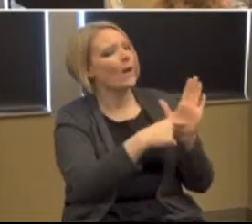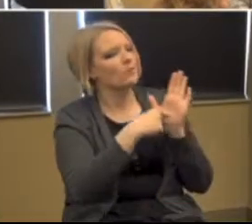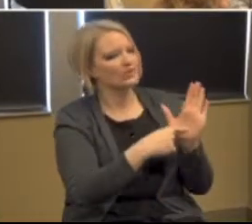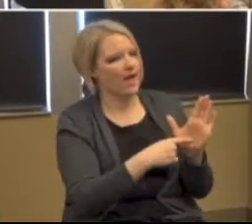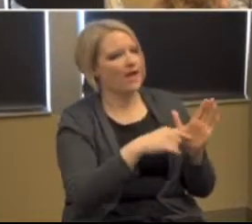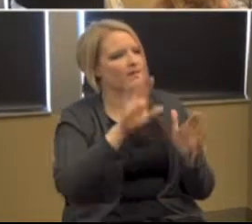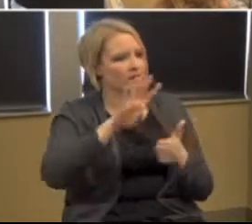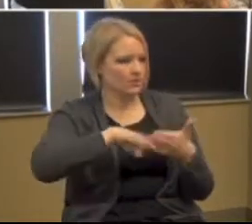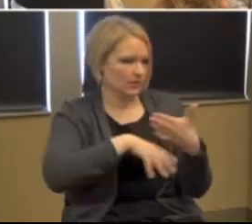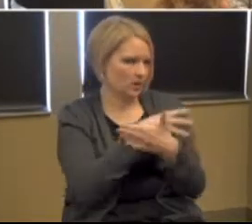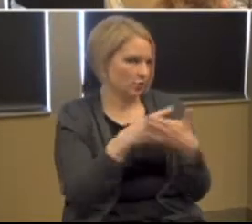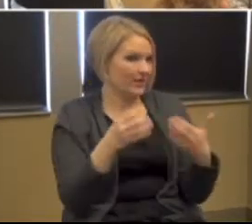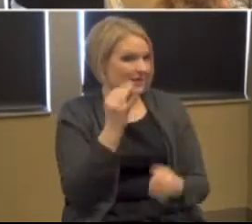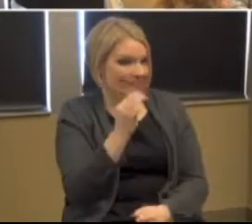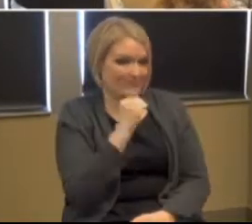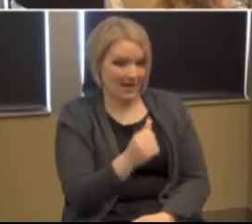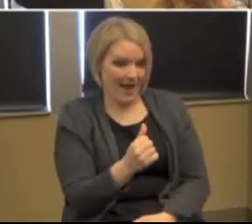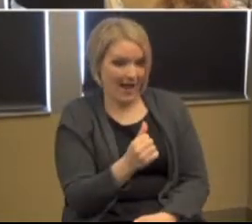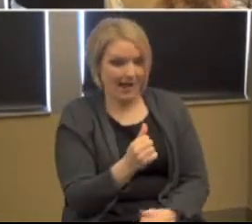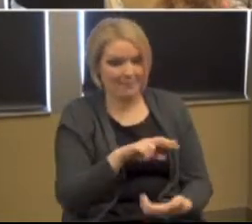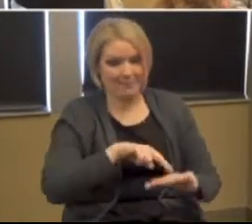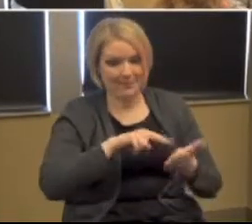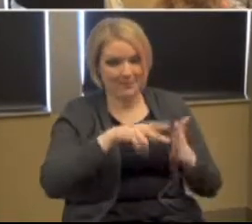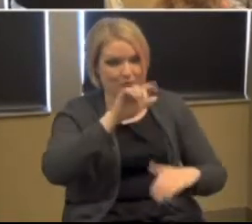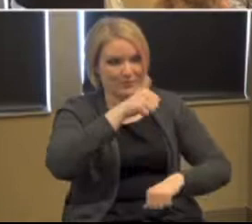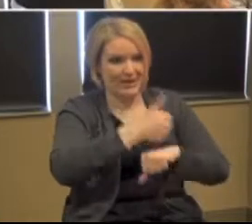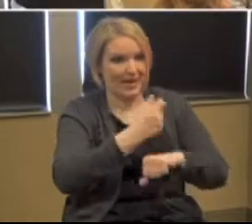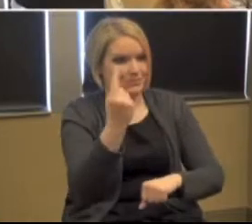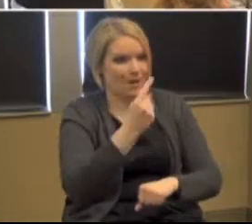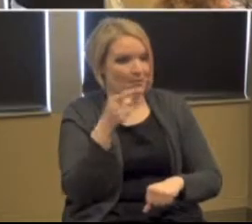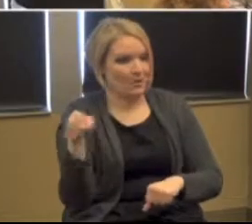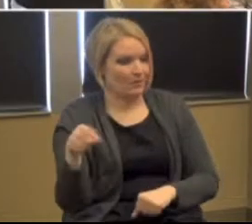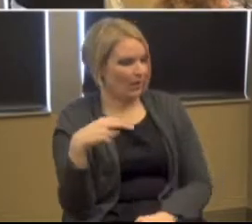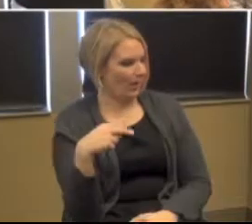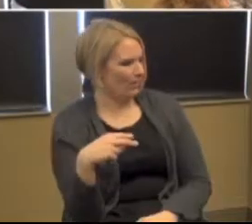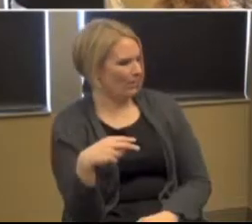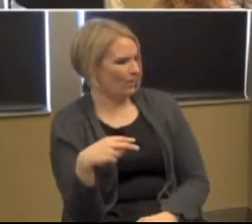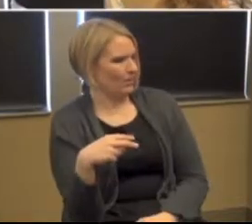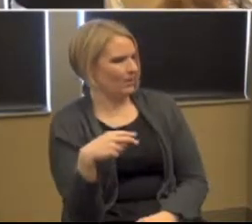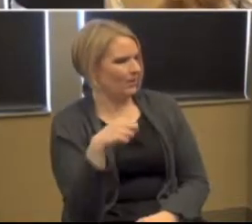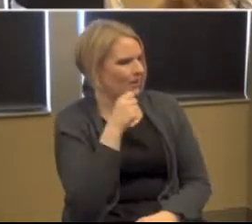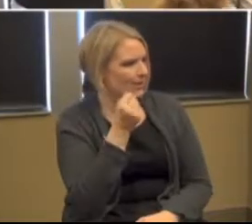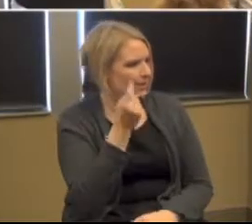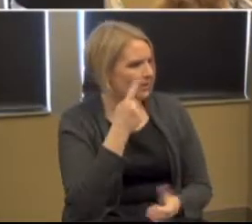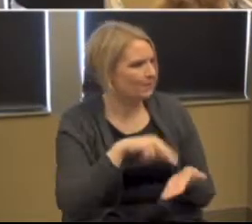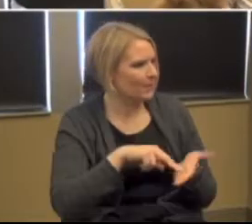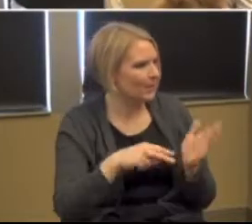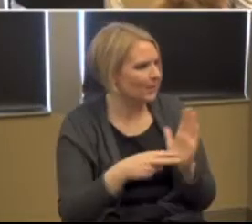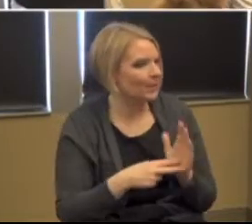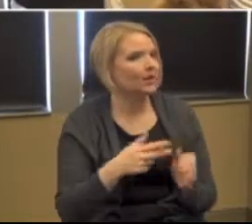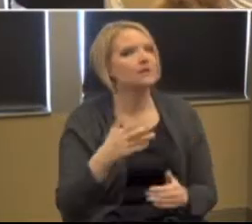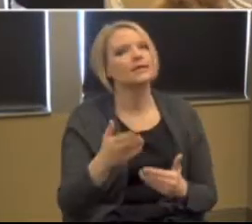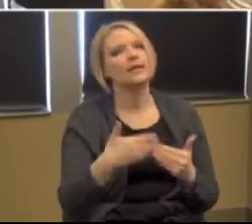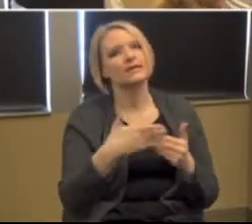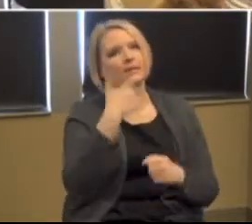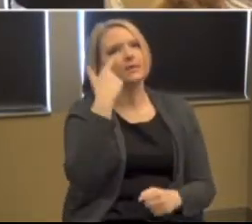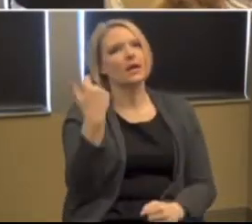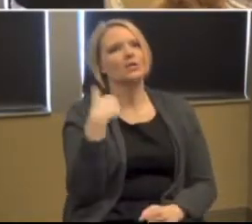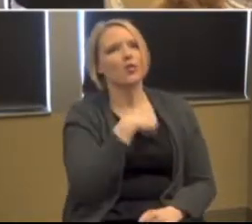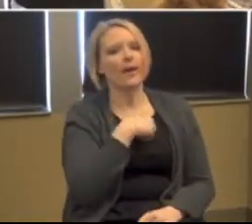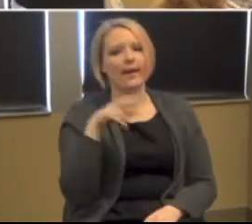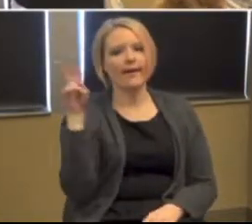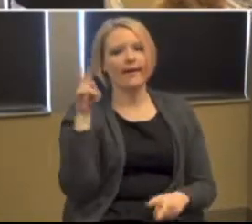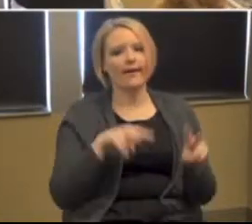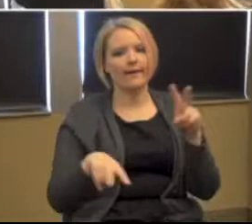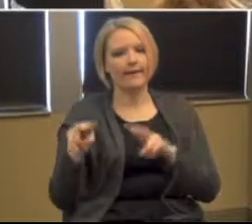their schedule. Otherwise, you've given something to them that is absolutely meaningless. And that's really easy to do because we spend so much time